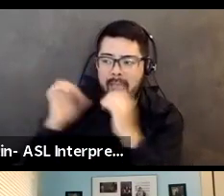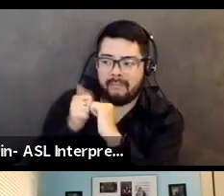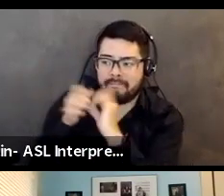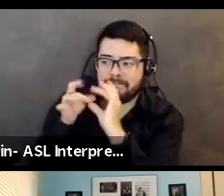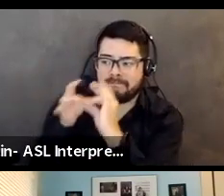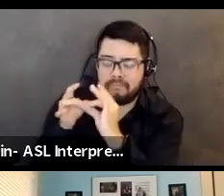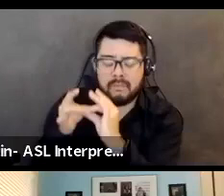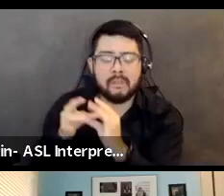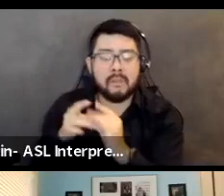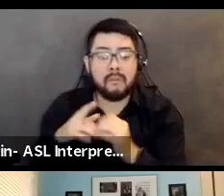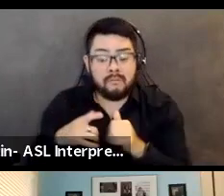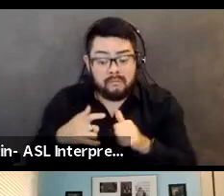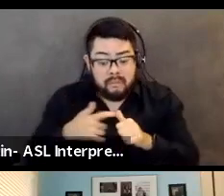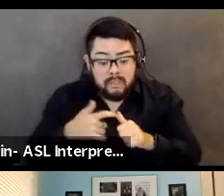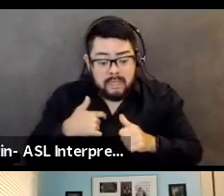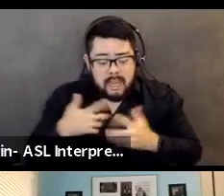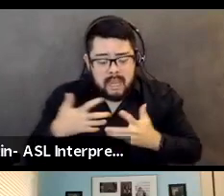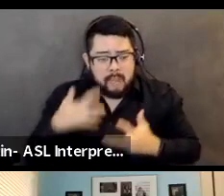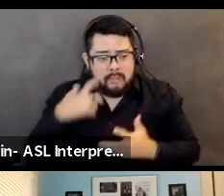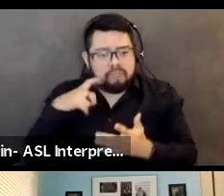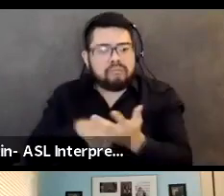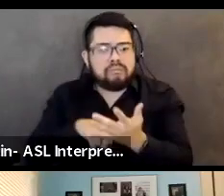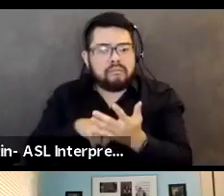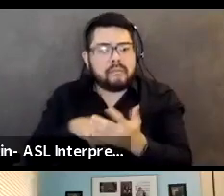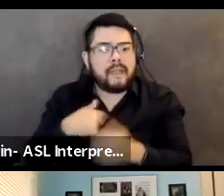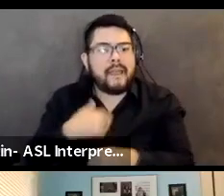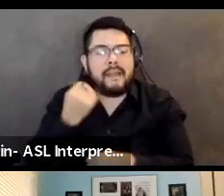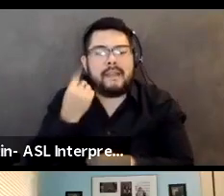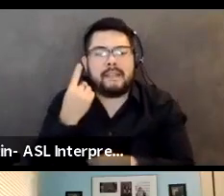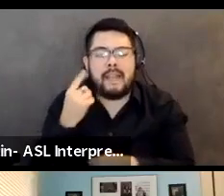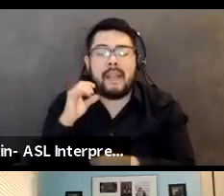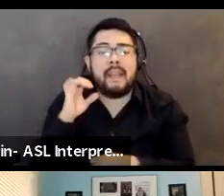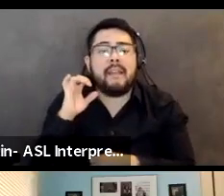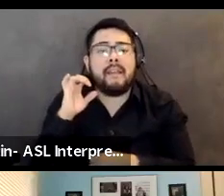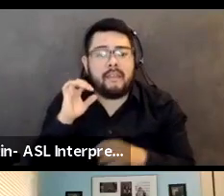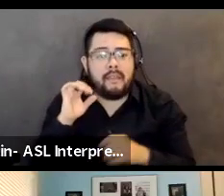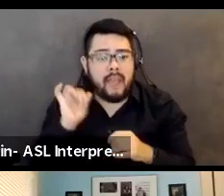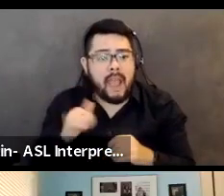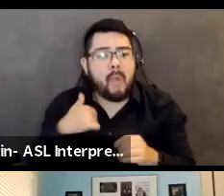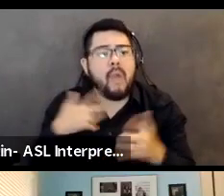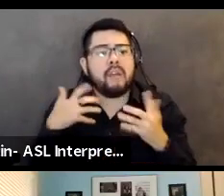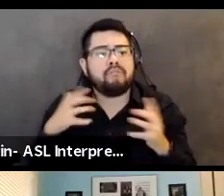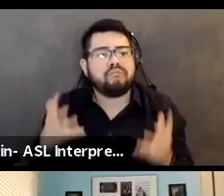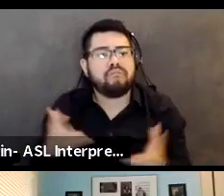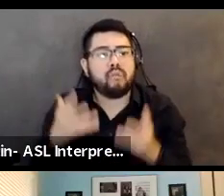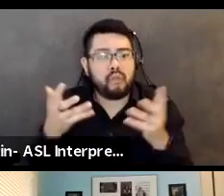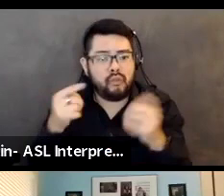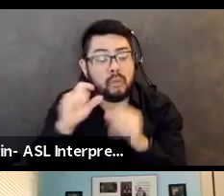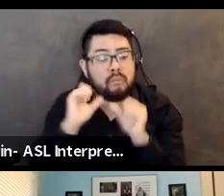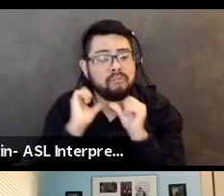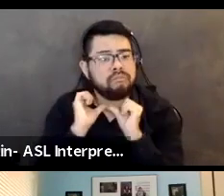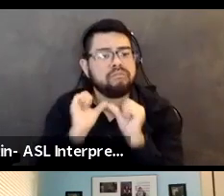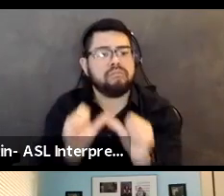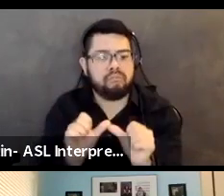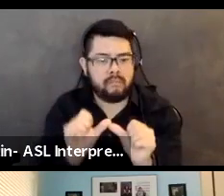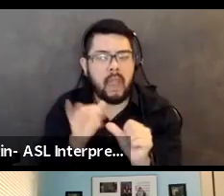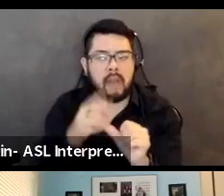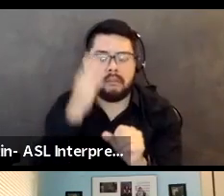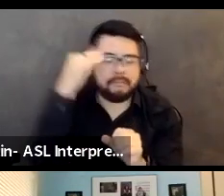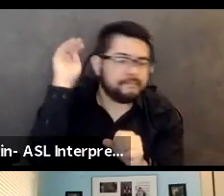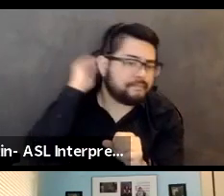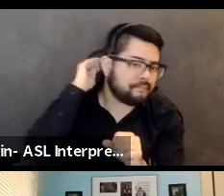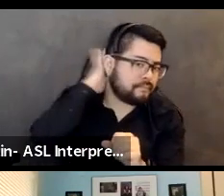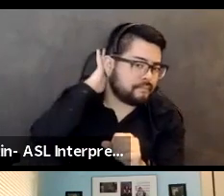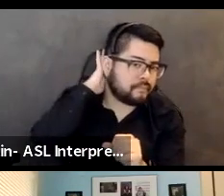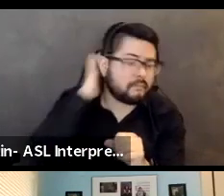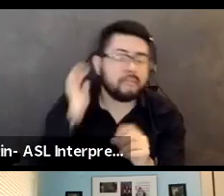recognize that i know that's a consideration and encourage you to continue to keep that very much in mind